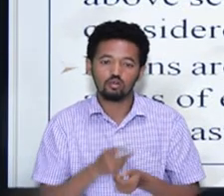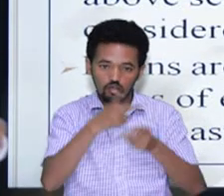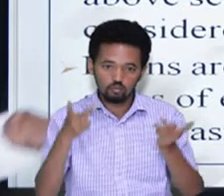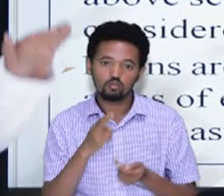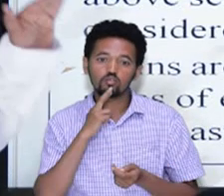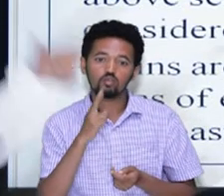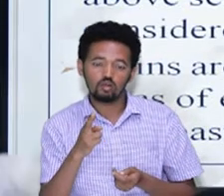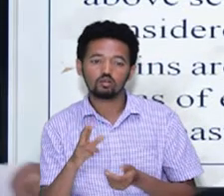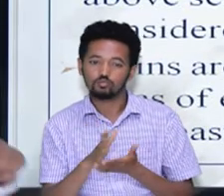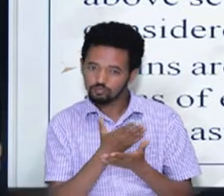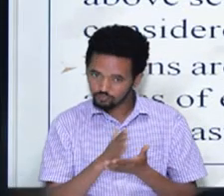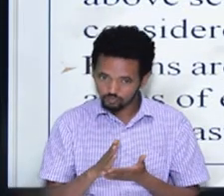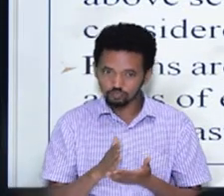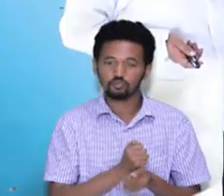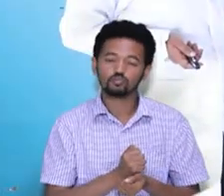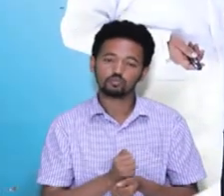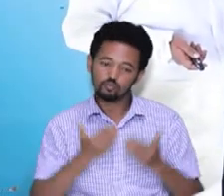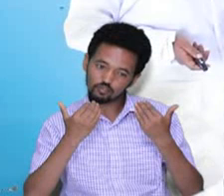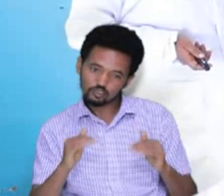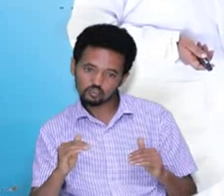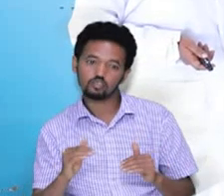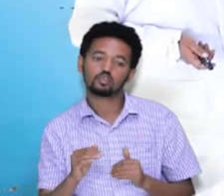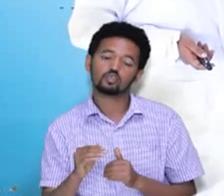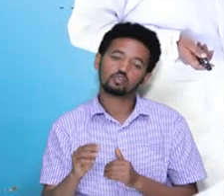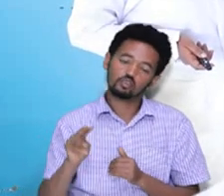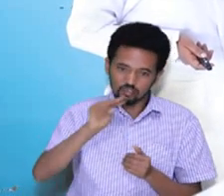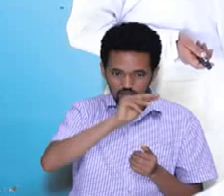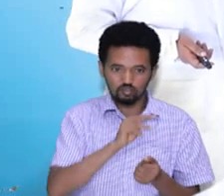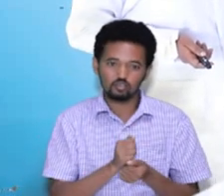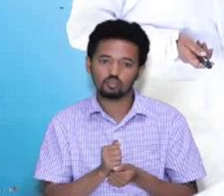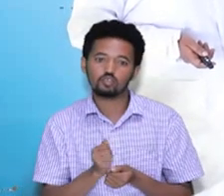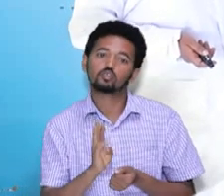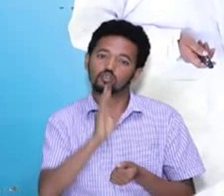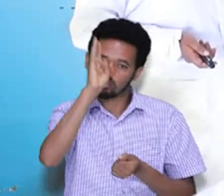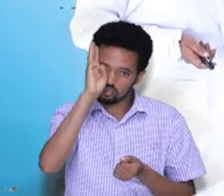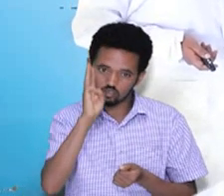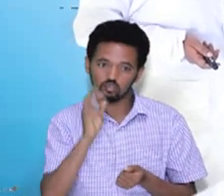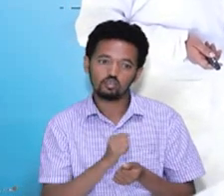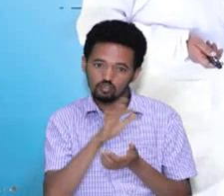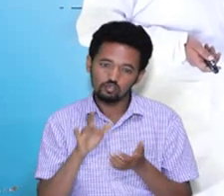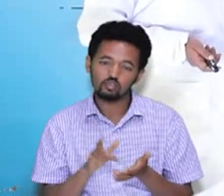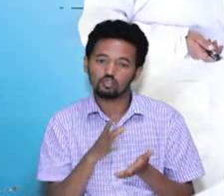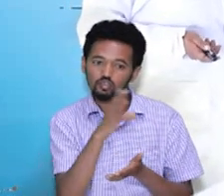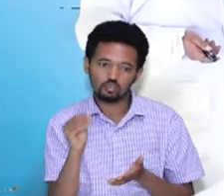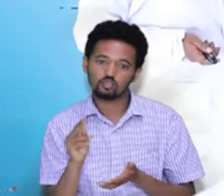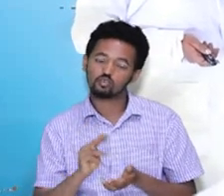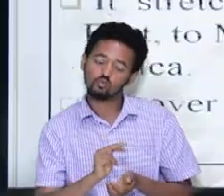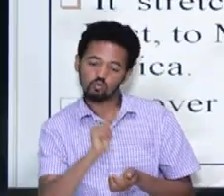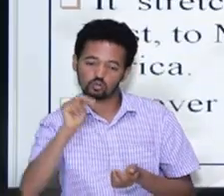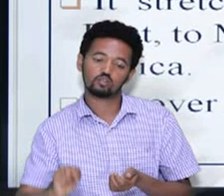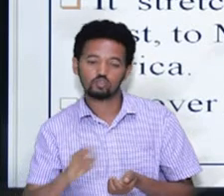Plains are confined to the coastal area of eastern, northeastern, southeastern Eastern and Western